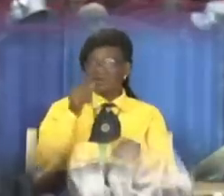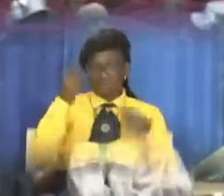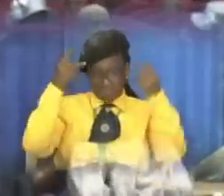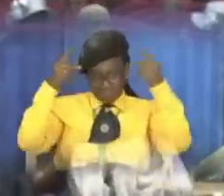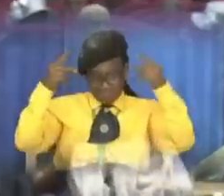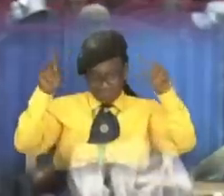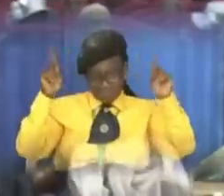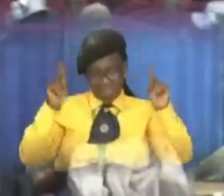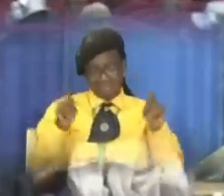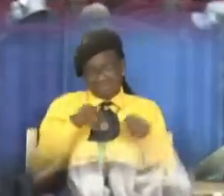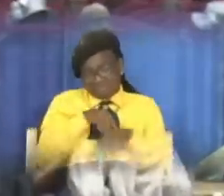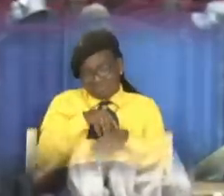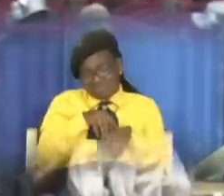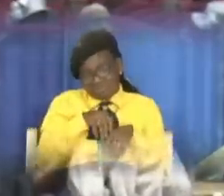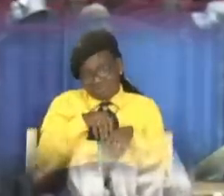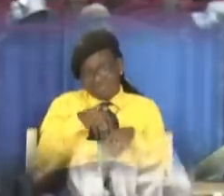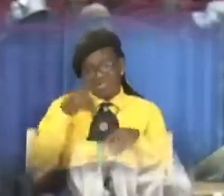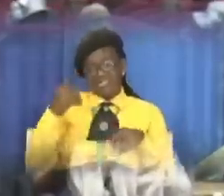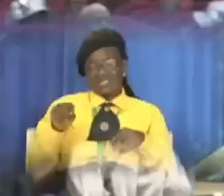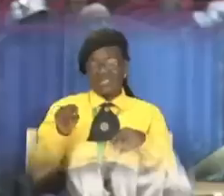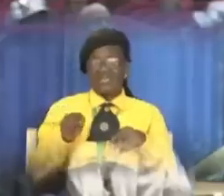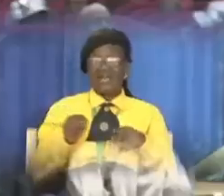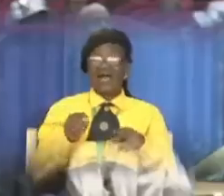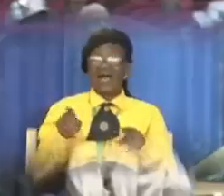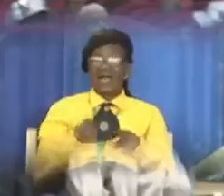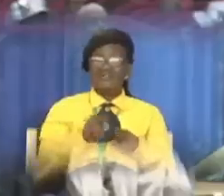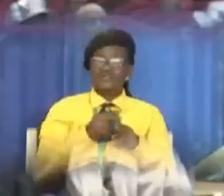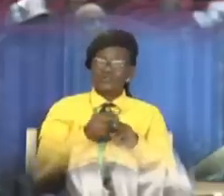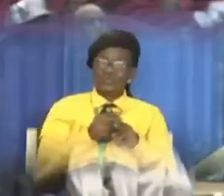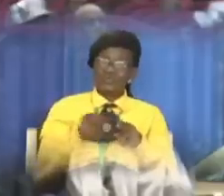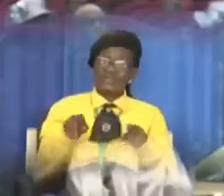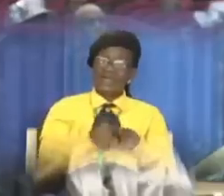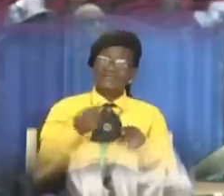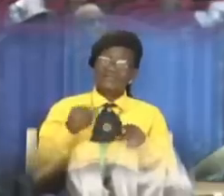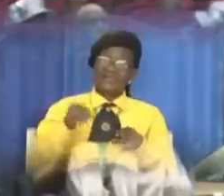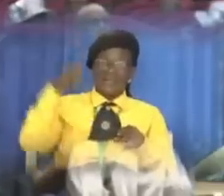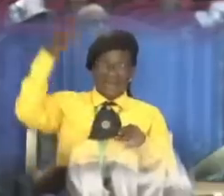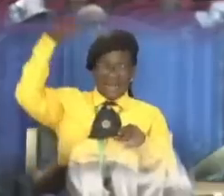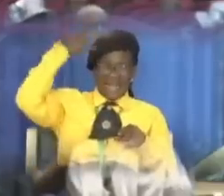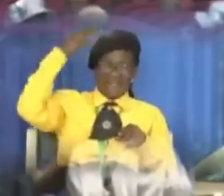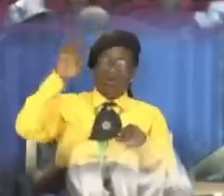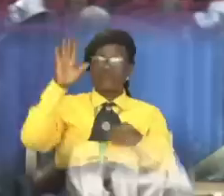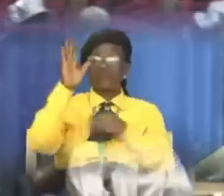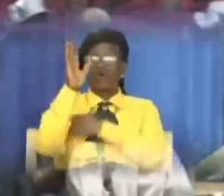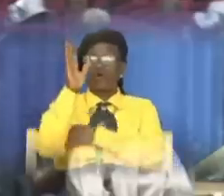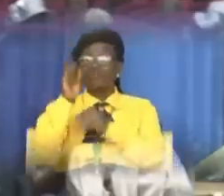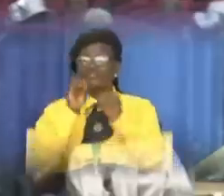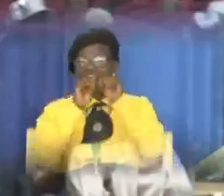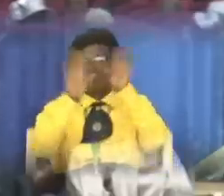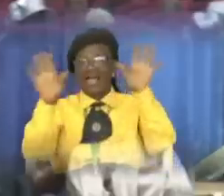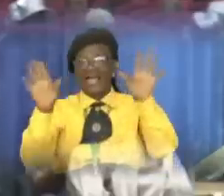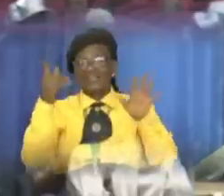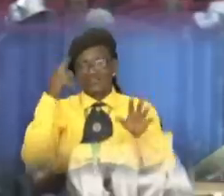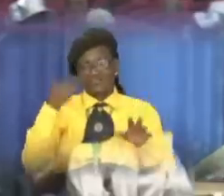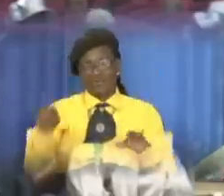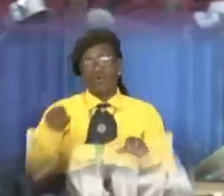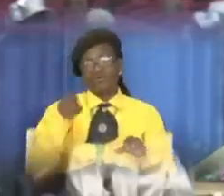The moment the light of God shines for you, that you begin to see the